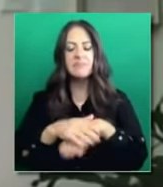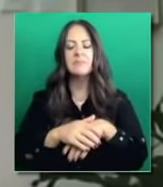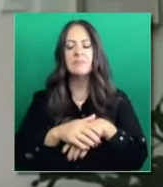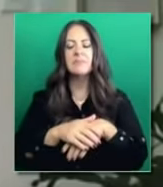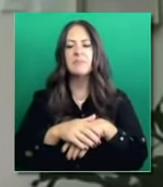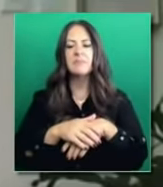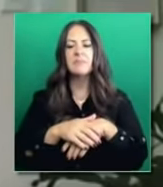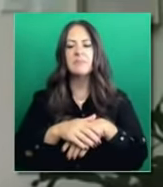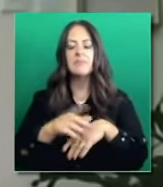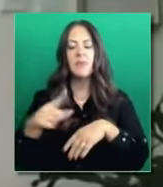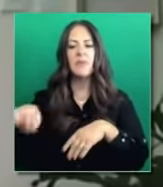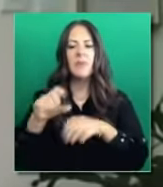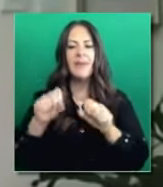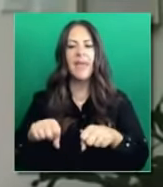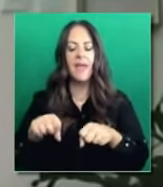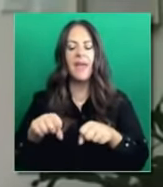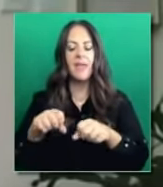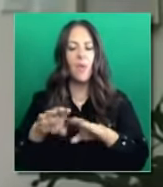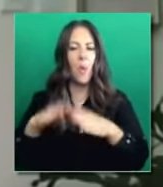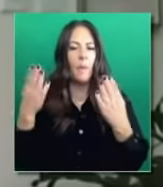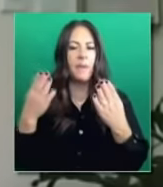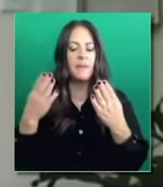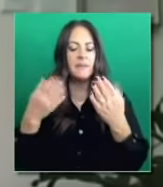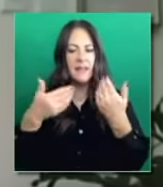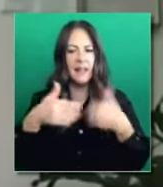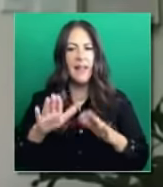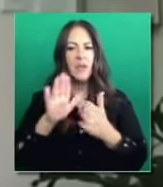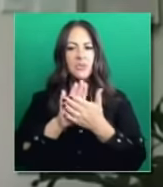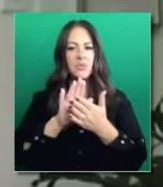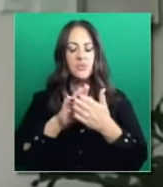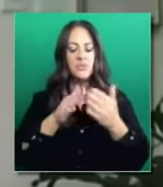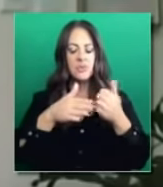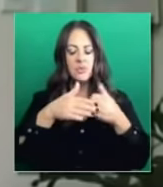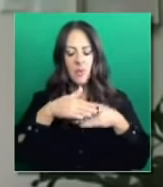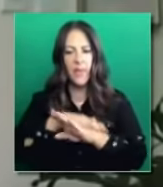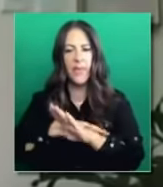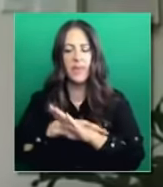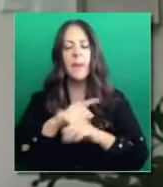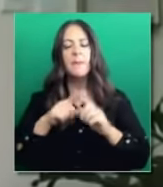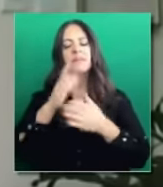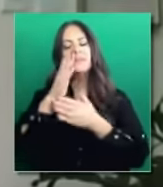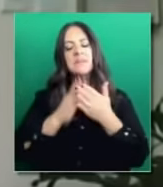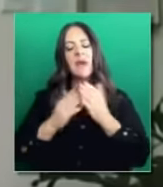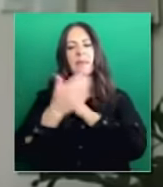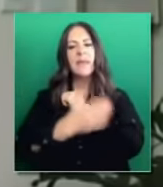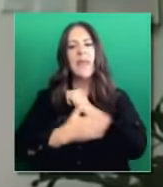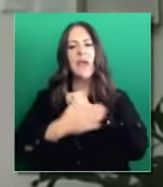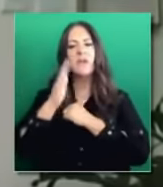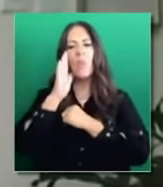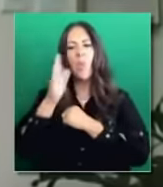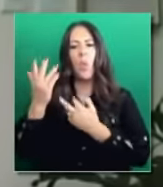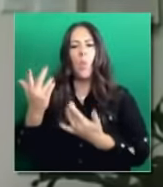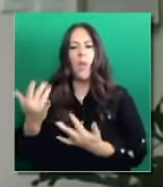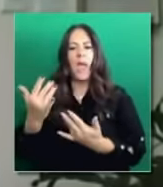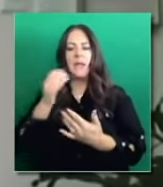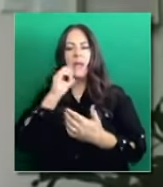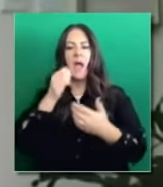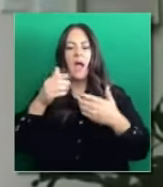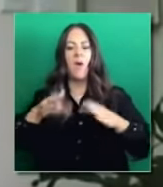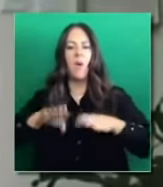so there is an expectation that counties will wait to open physically